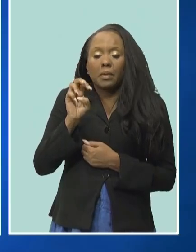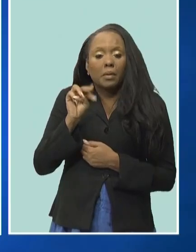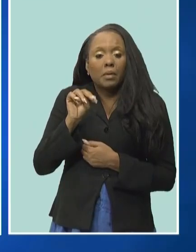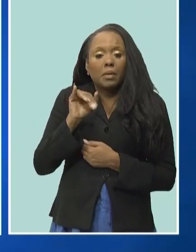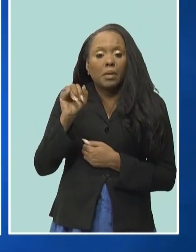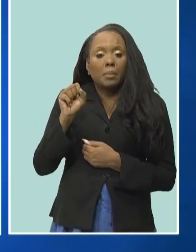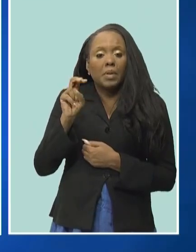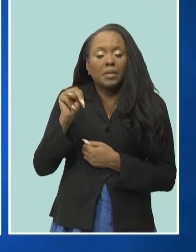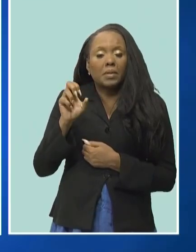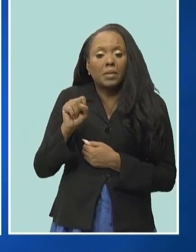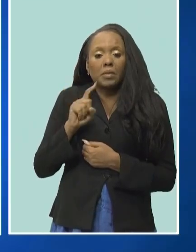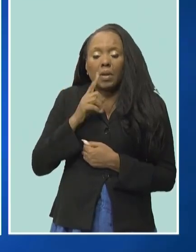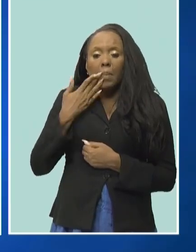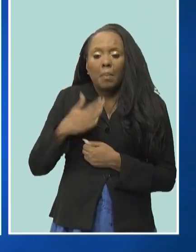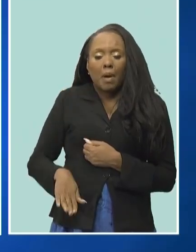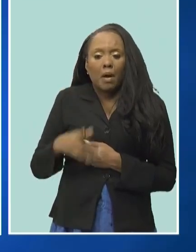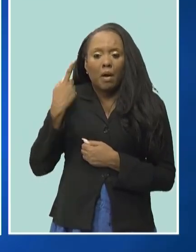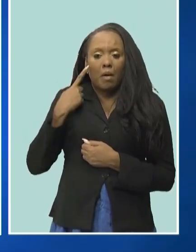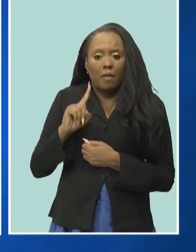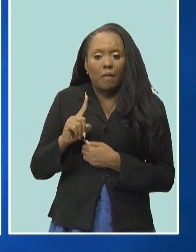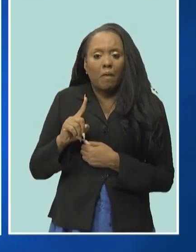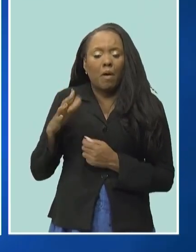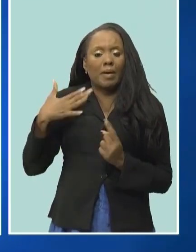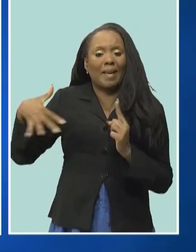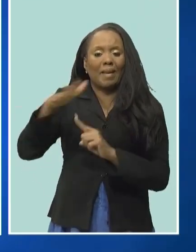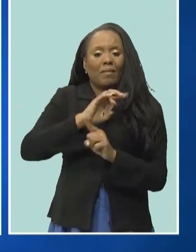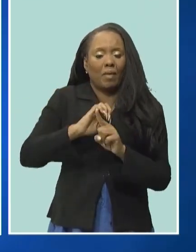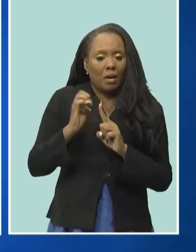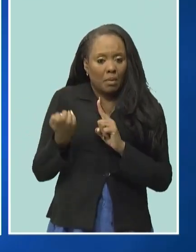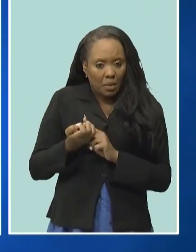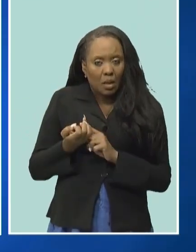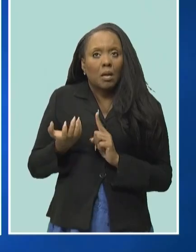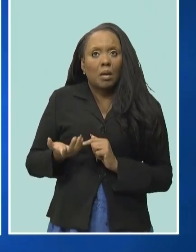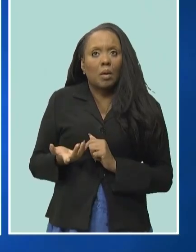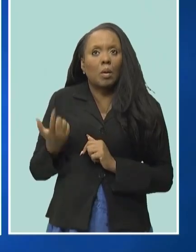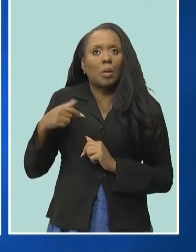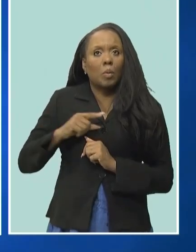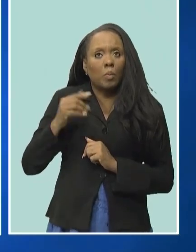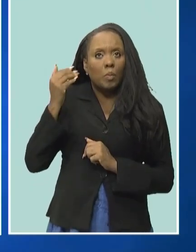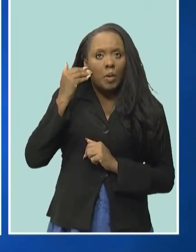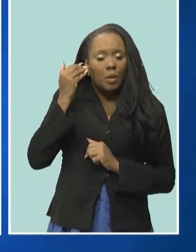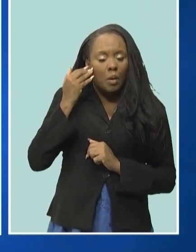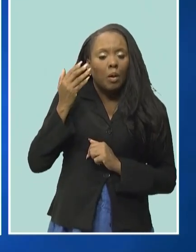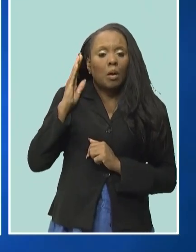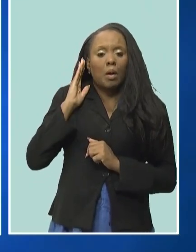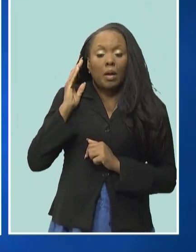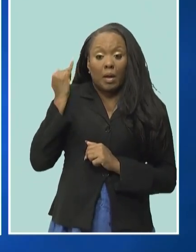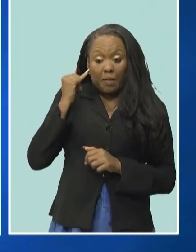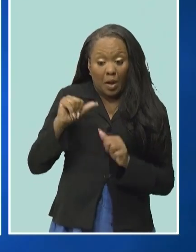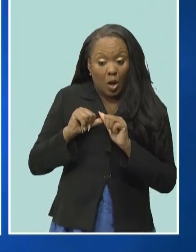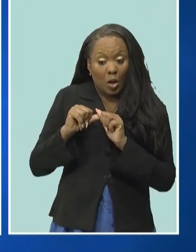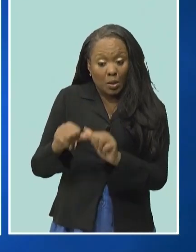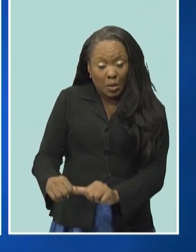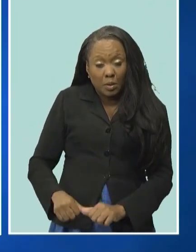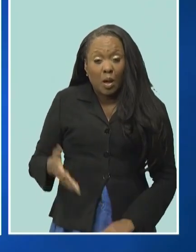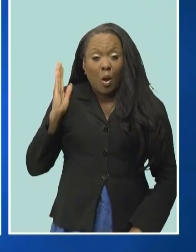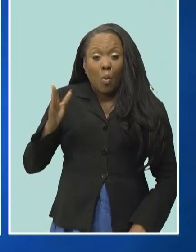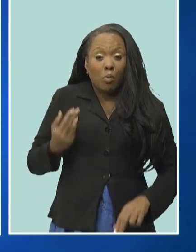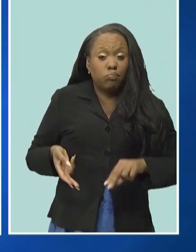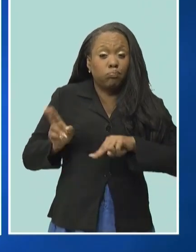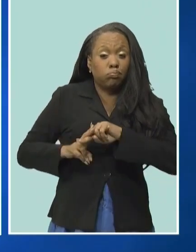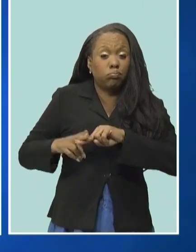contribute 66% of the emissions, 20% more than they did some decade